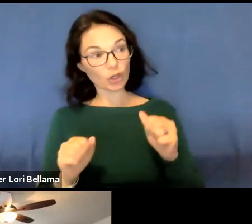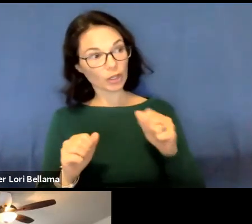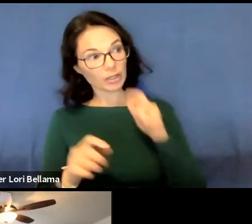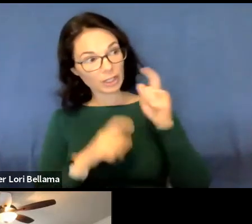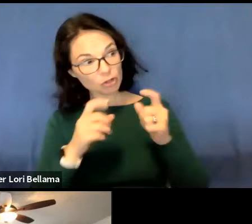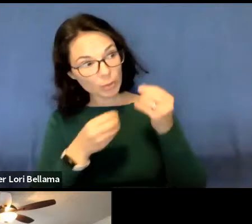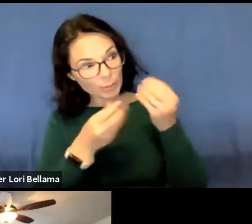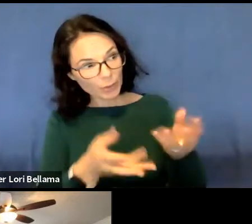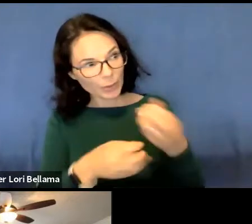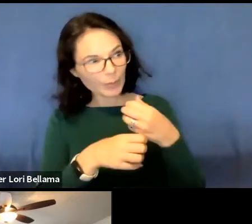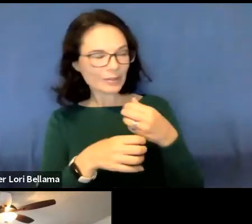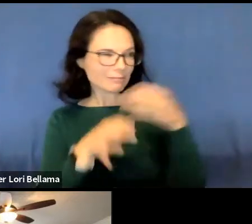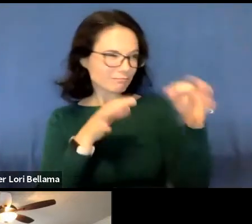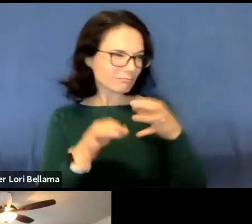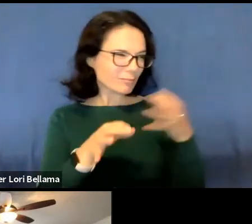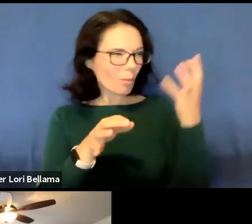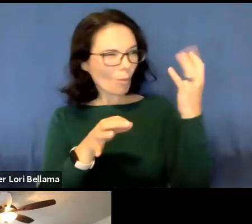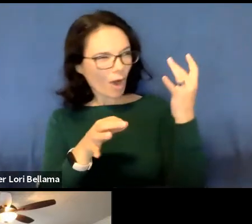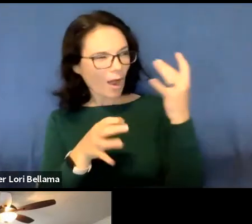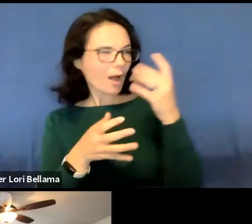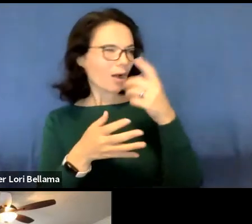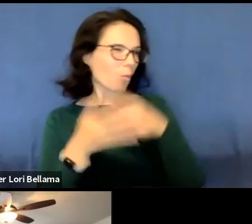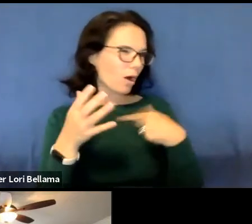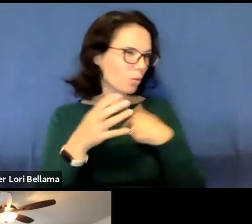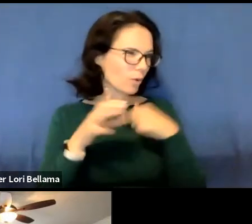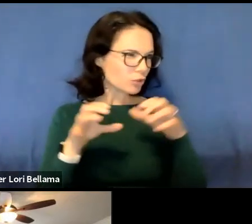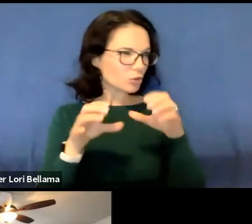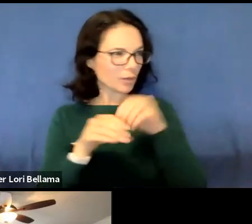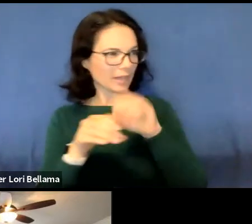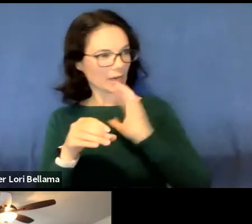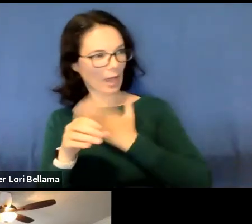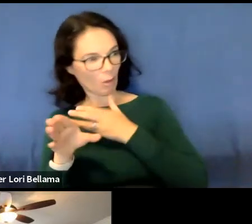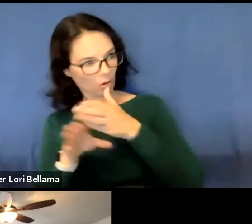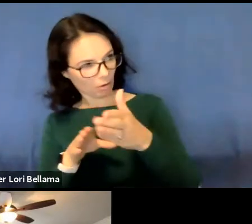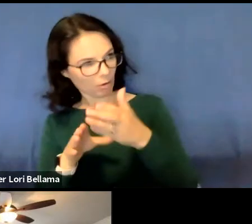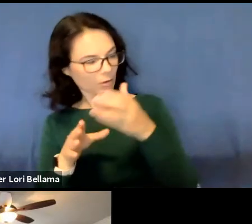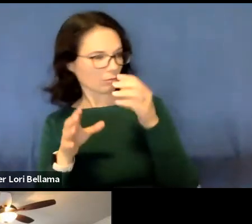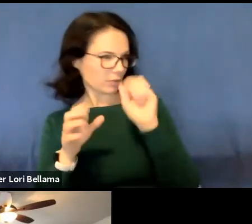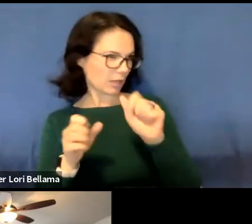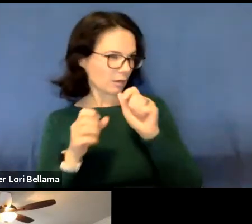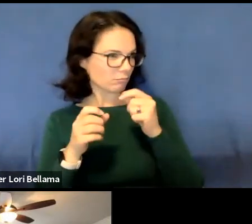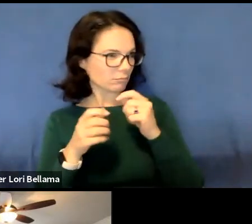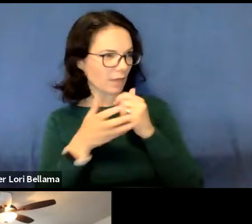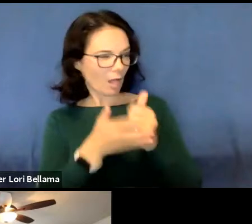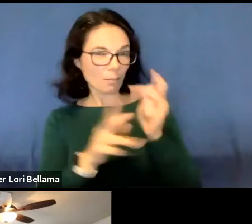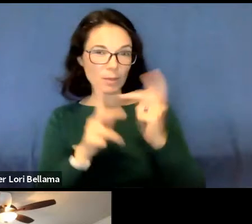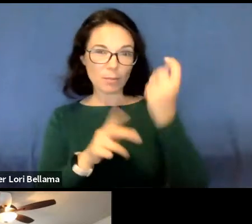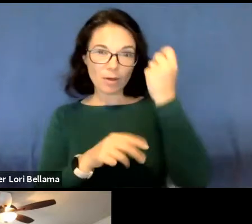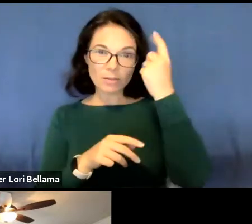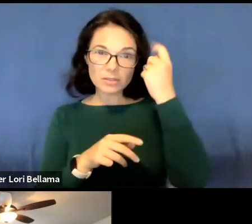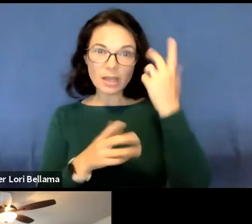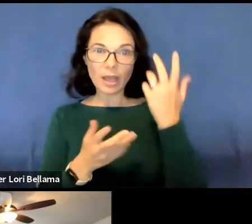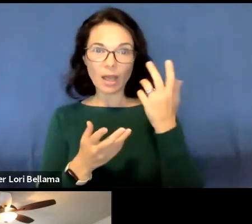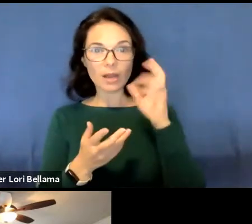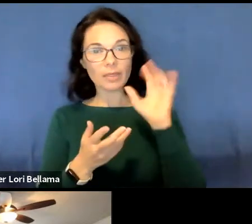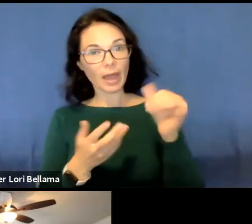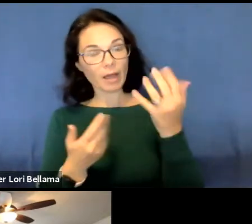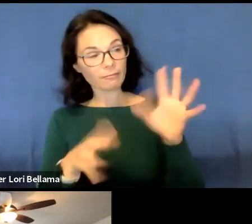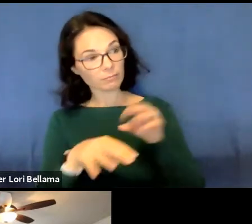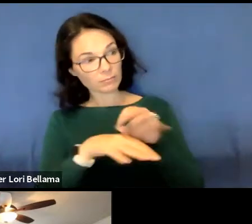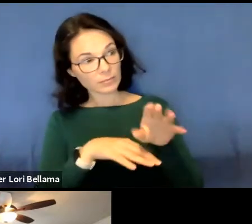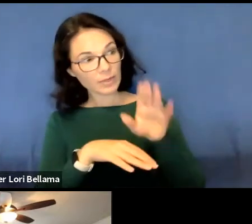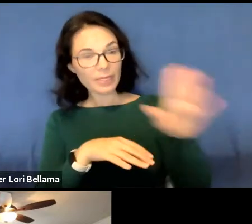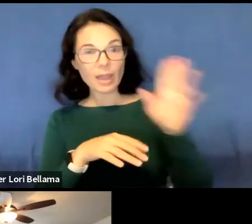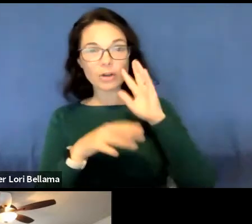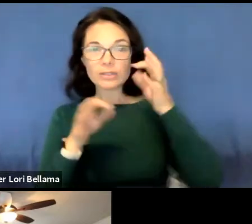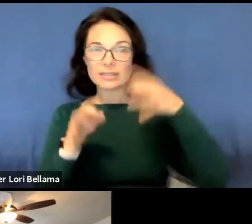the understanding of what we do in our area, and that has impacted people's decisions